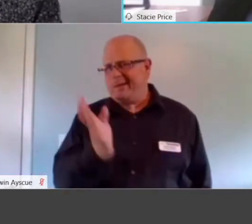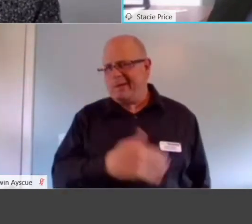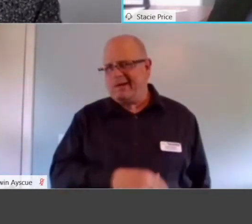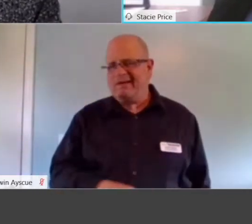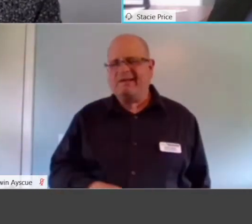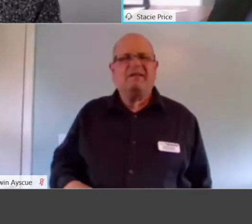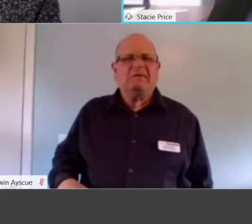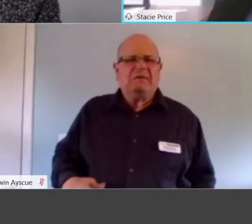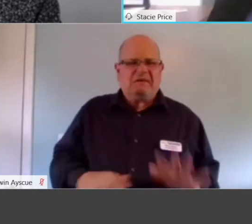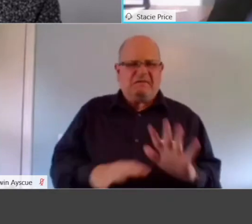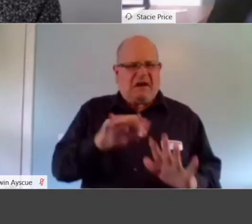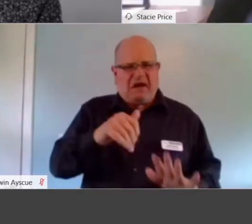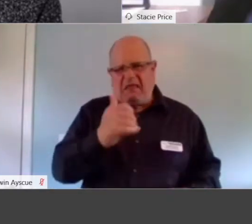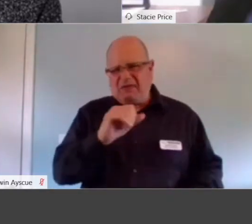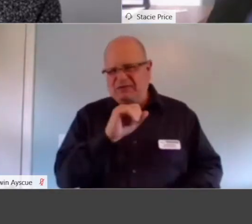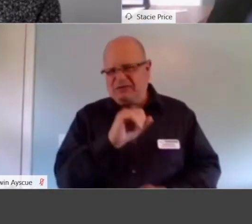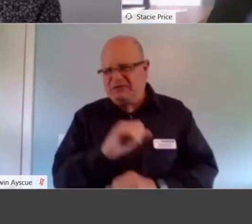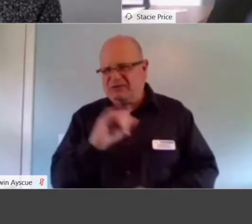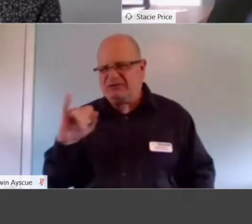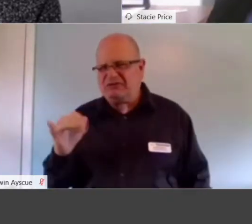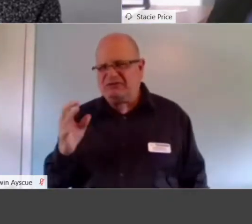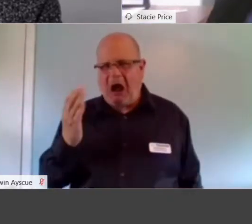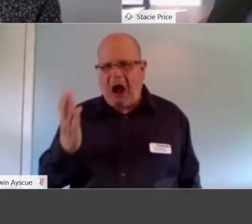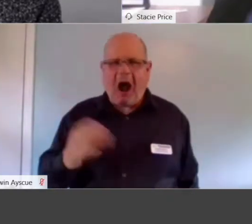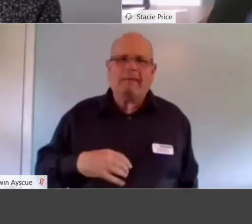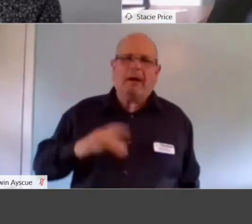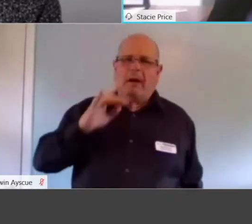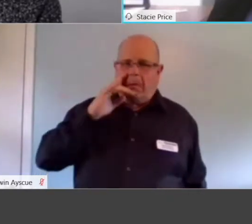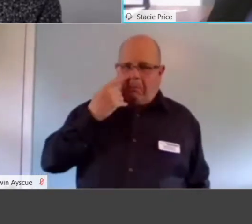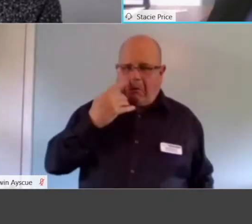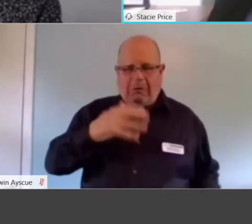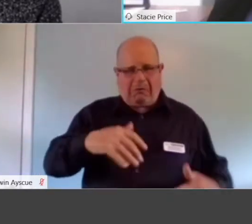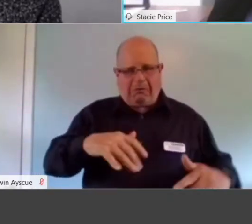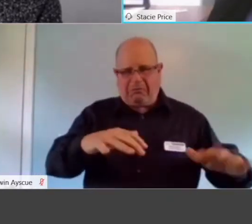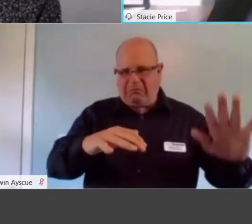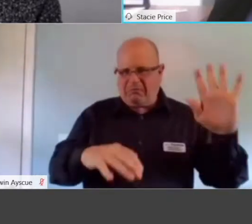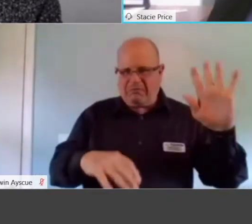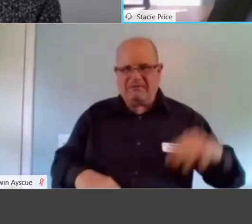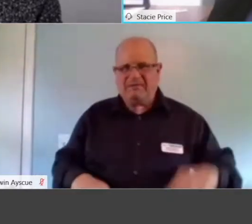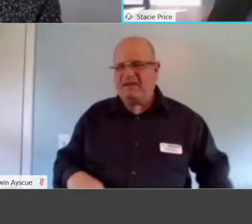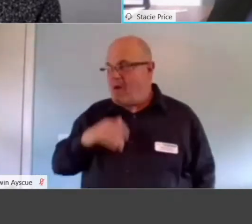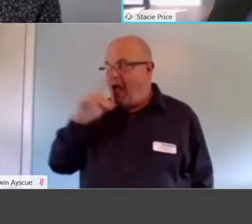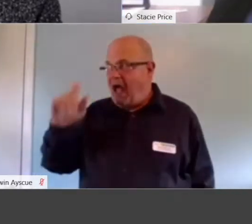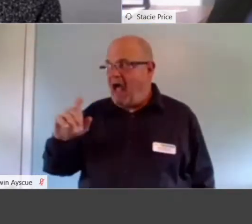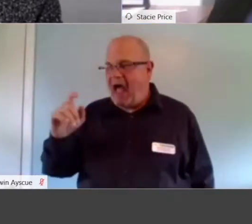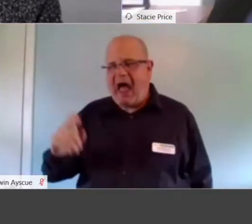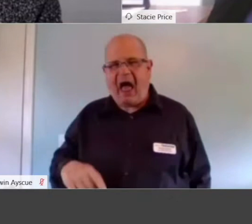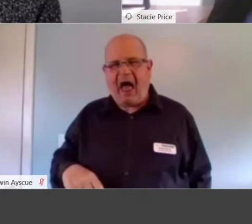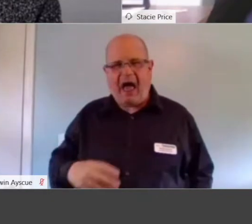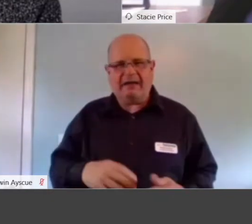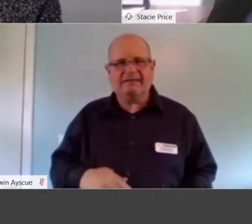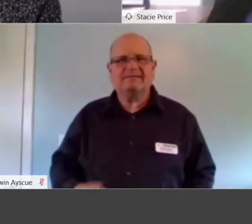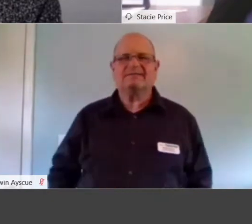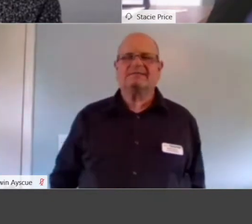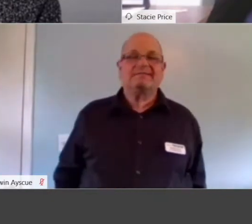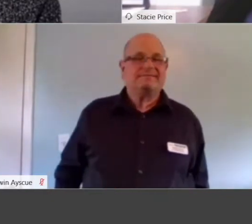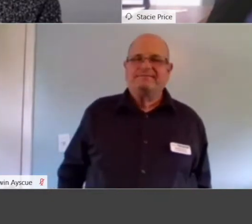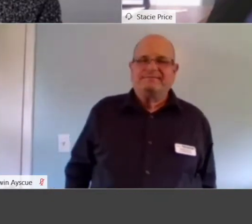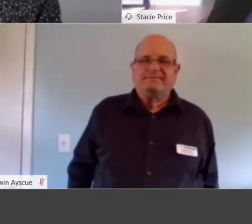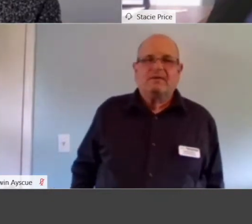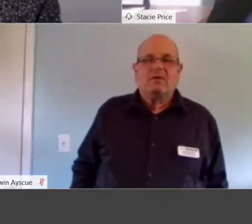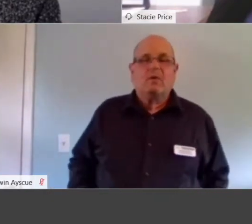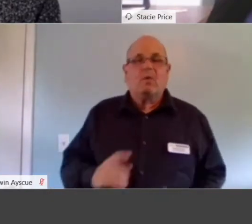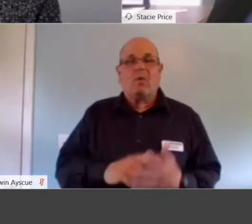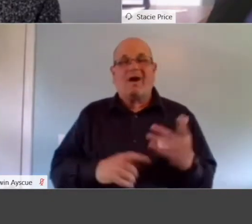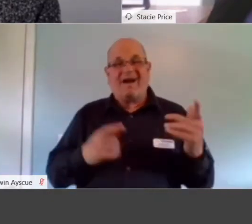just find some other job, or they'll just they'll get tired and they'll get tired of asking me and they'll just go away. Well, what's normally going to happen is